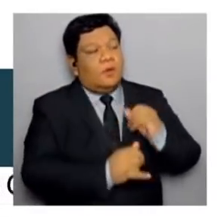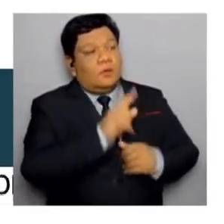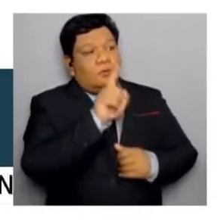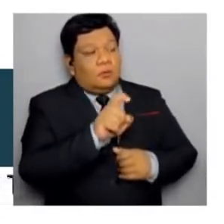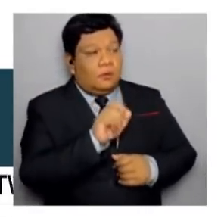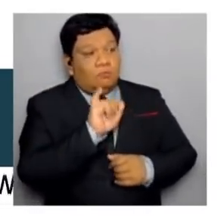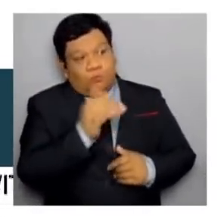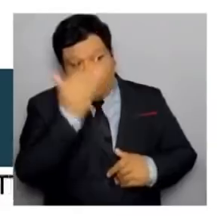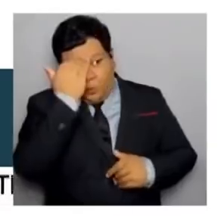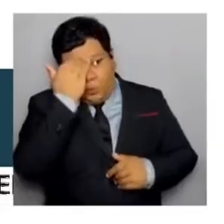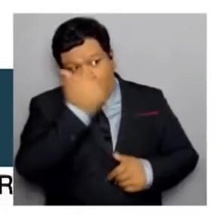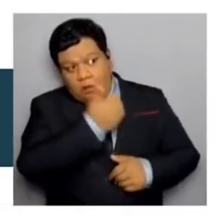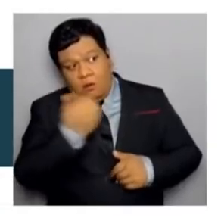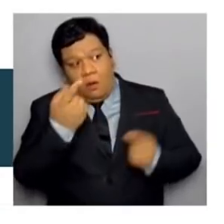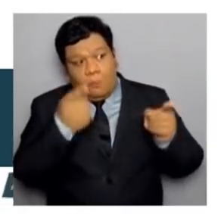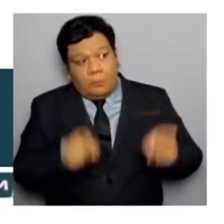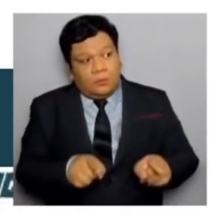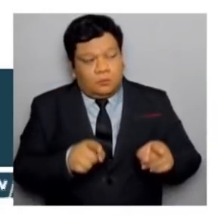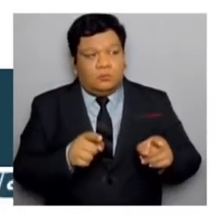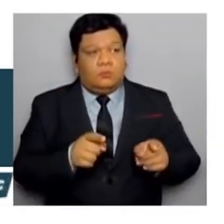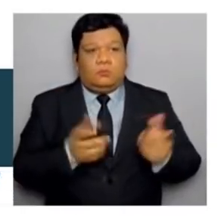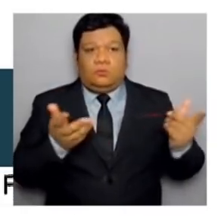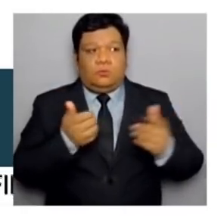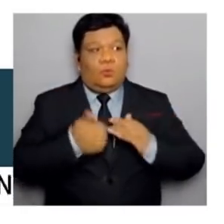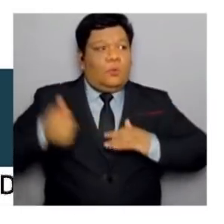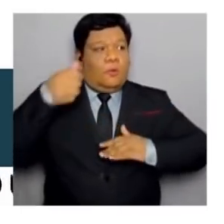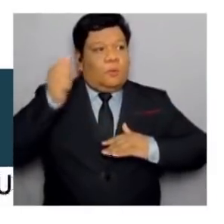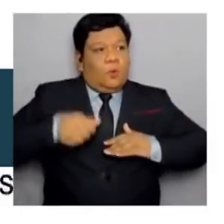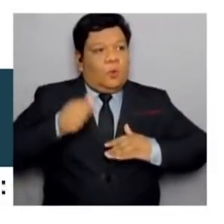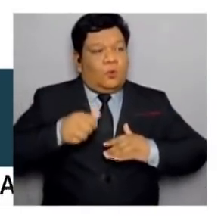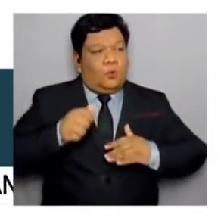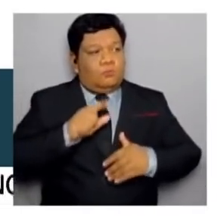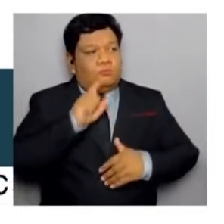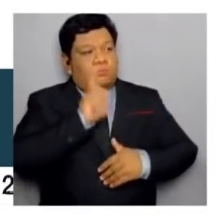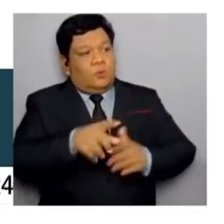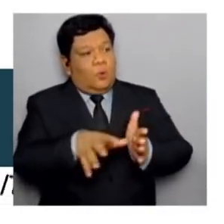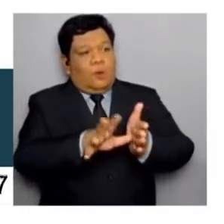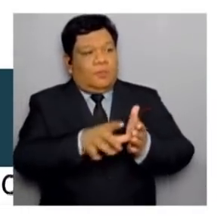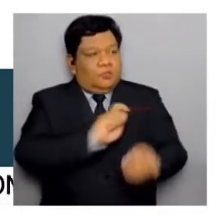actually overturned the decision of the COMELEC on bank?